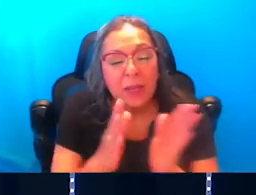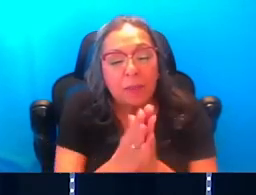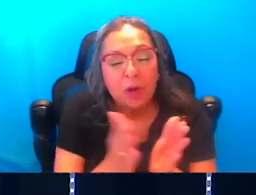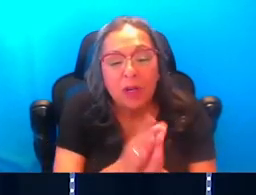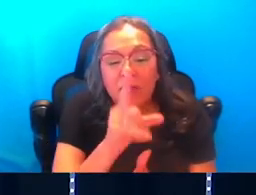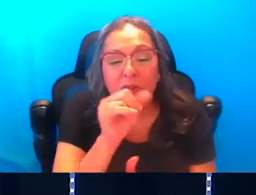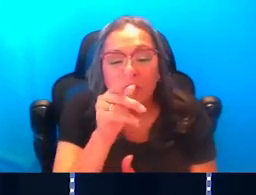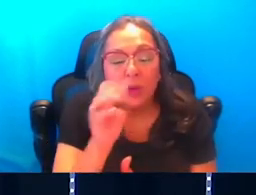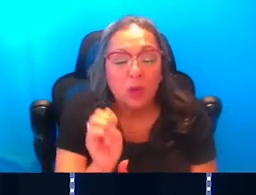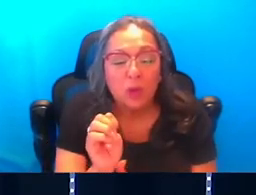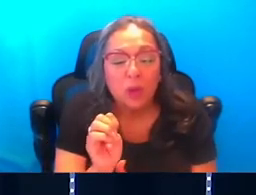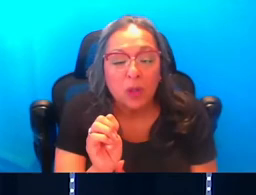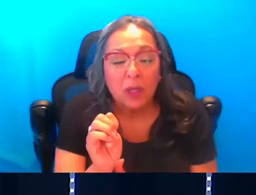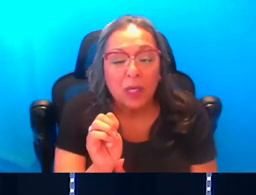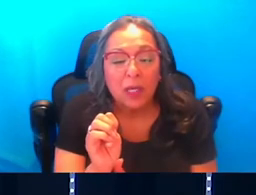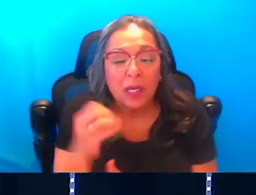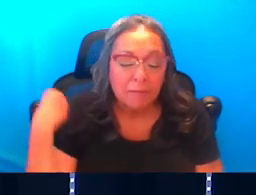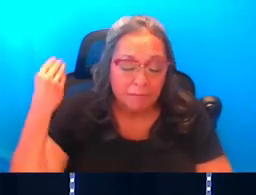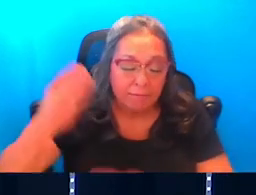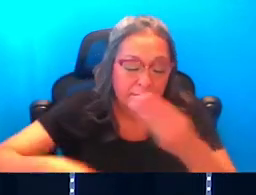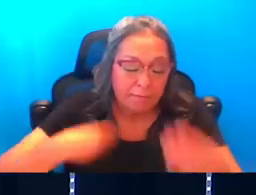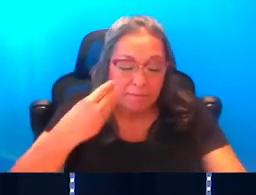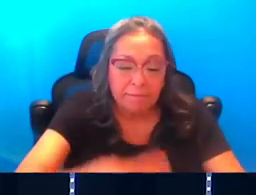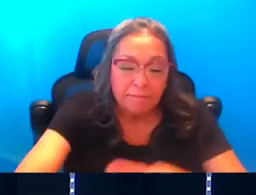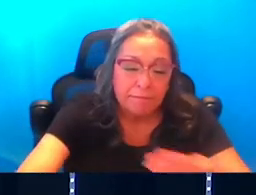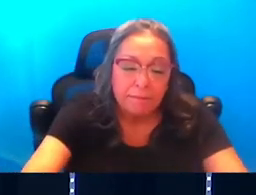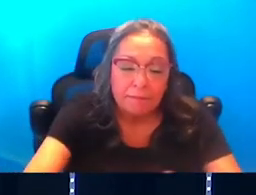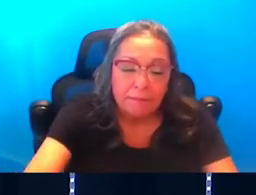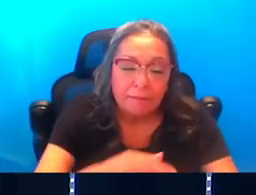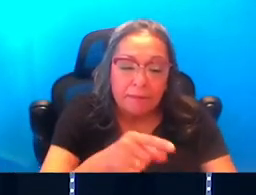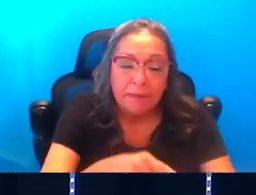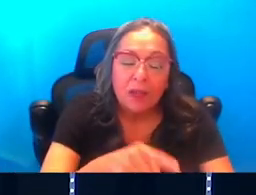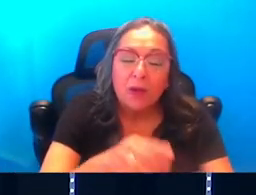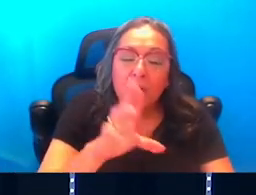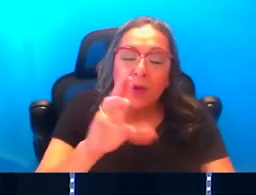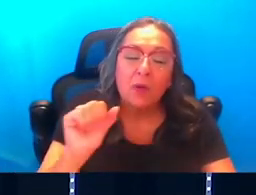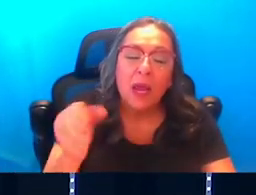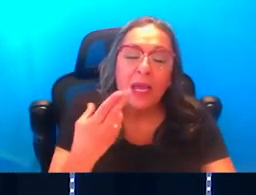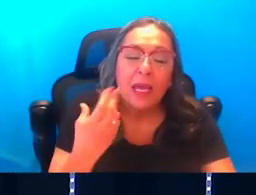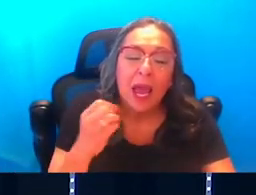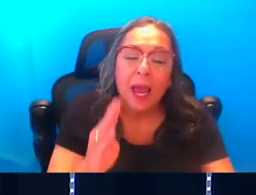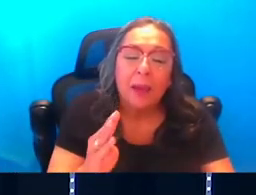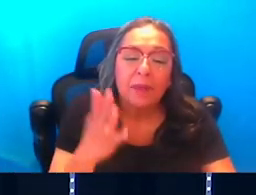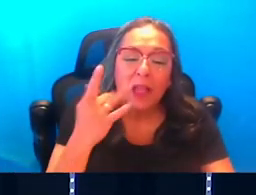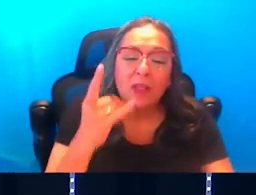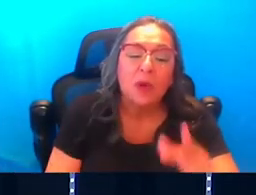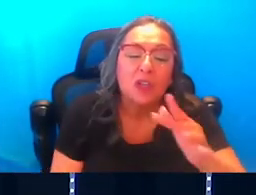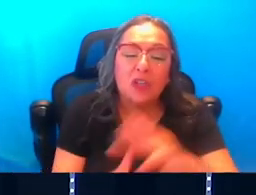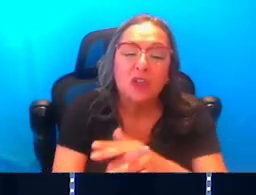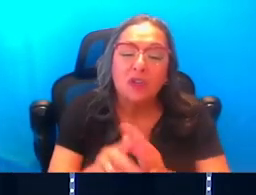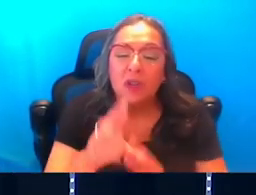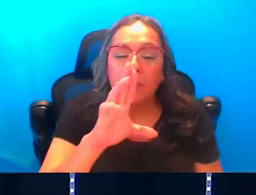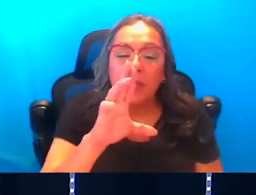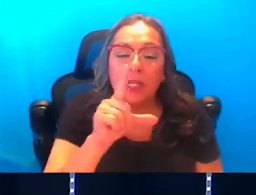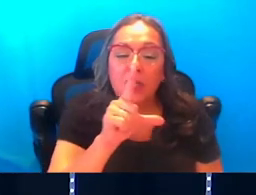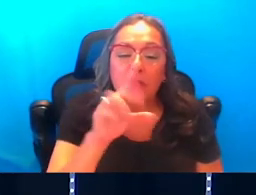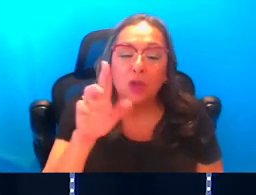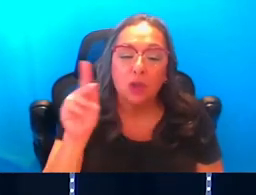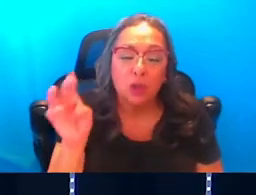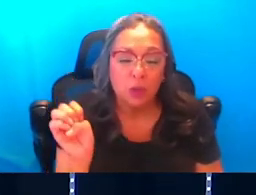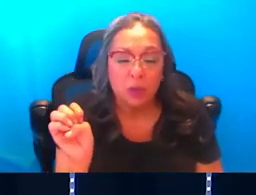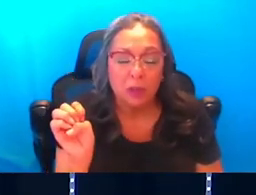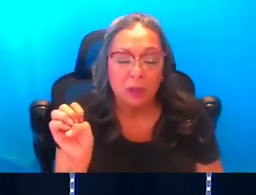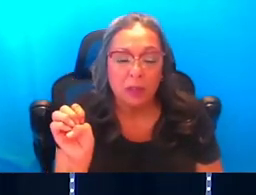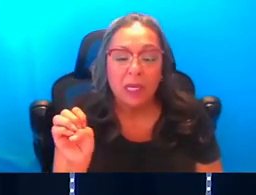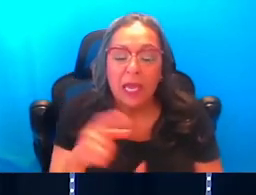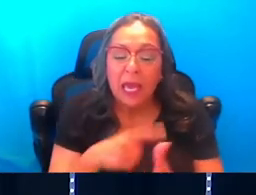the line of Jesus Christ as an ancestor? Rahab. That's why she shows up in Luke 3. And then